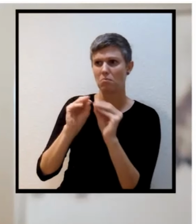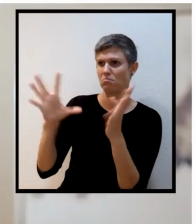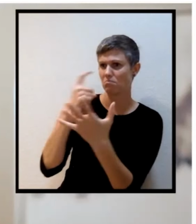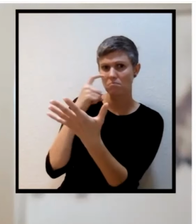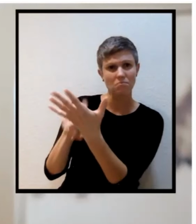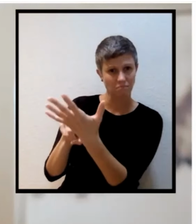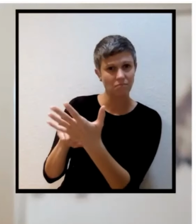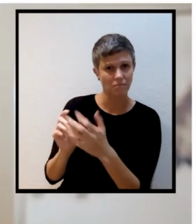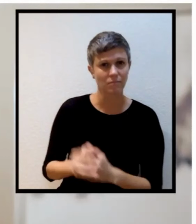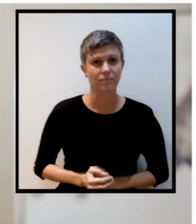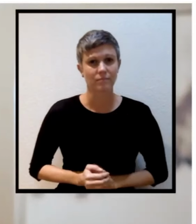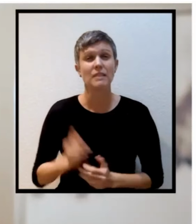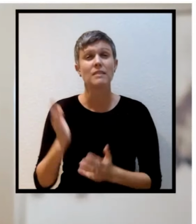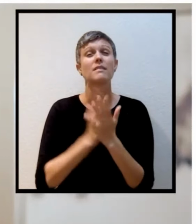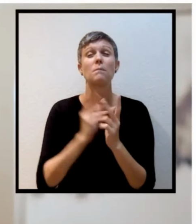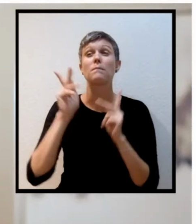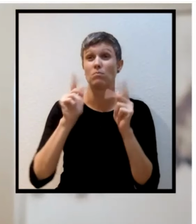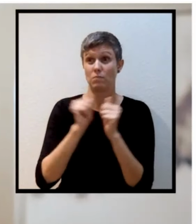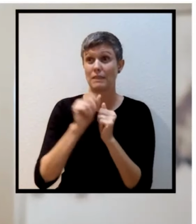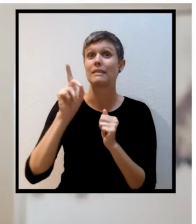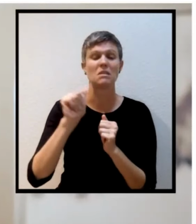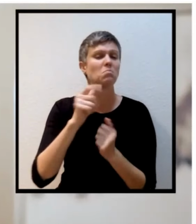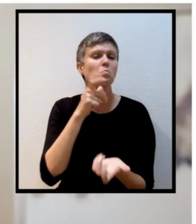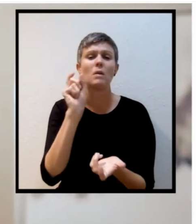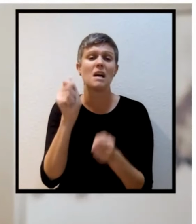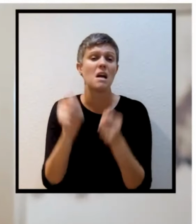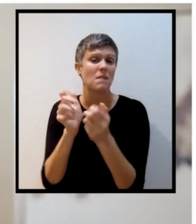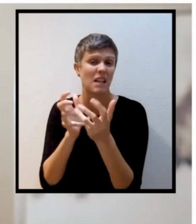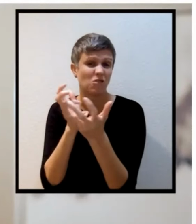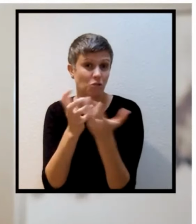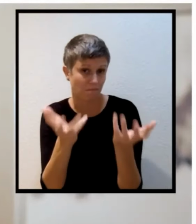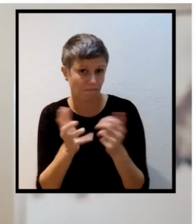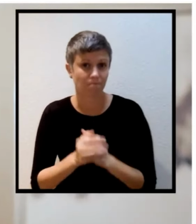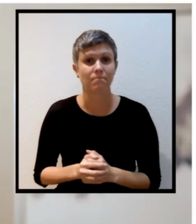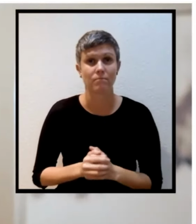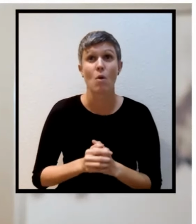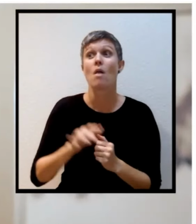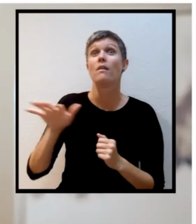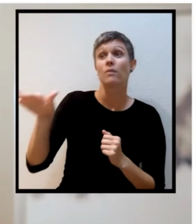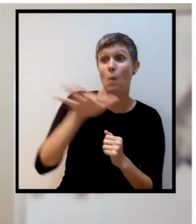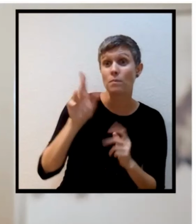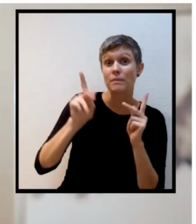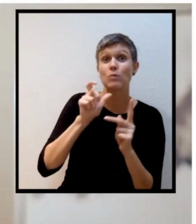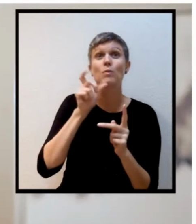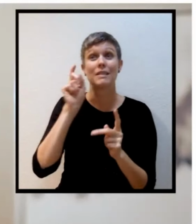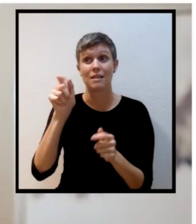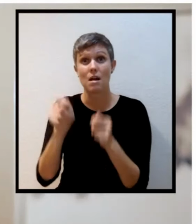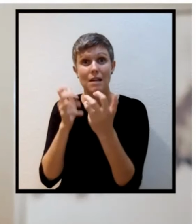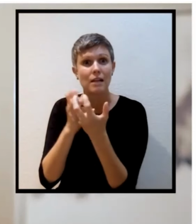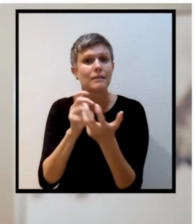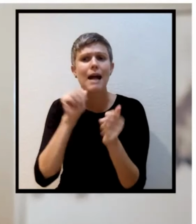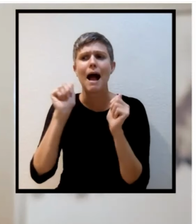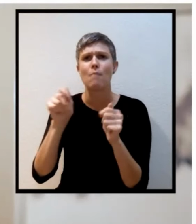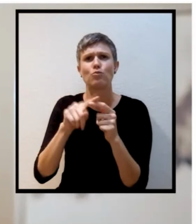obvious. Some people with disabilities don't need accommodations. But those who do may not be able to receive